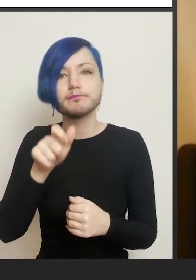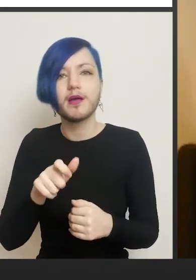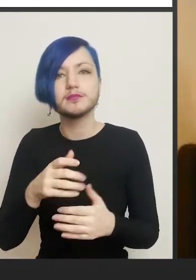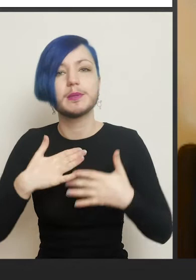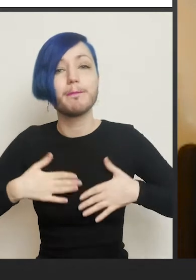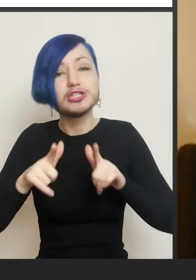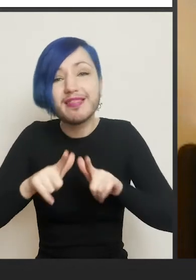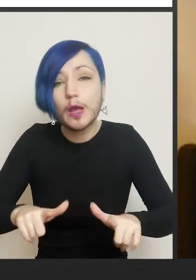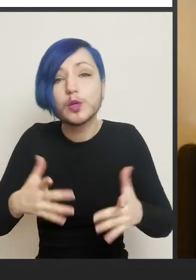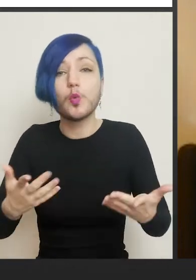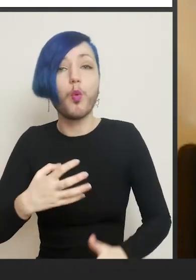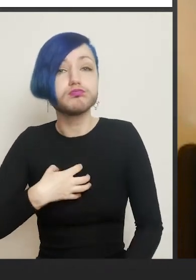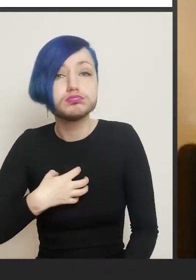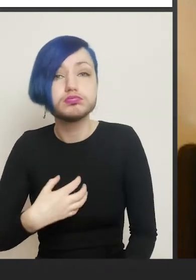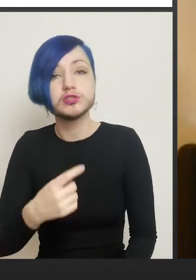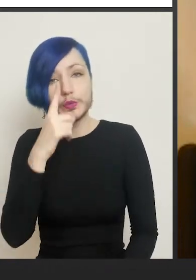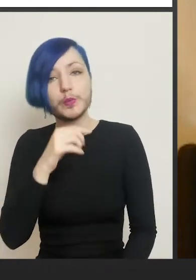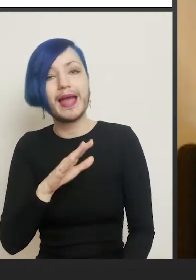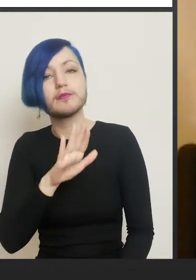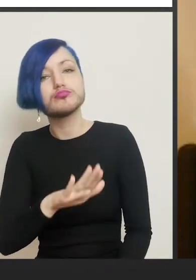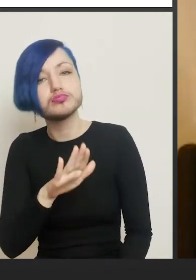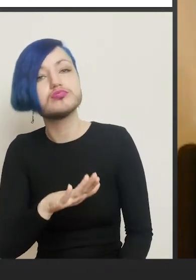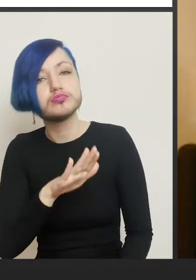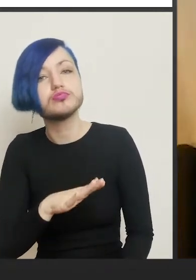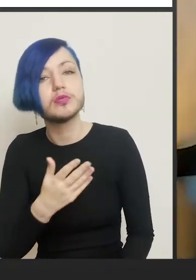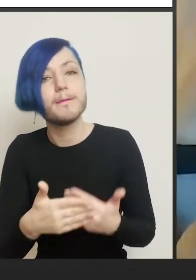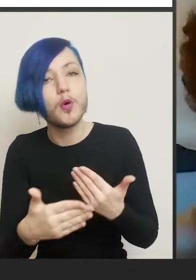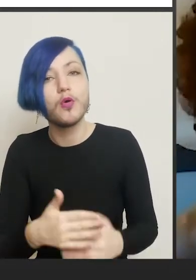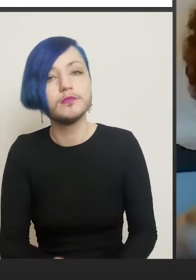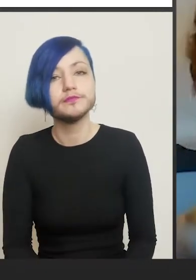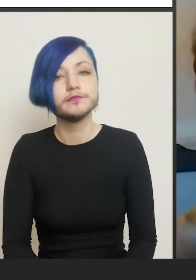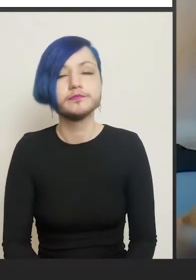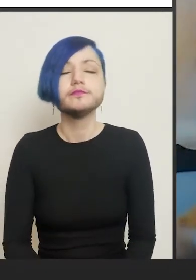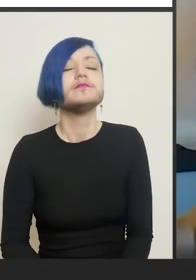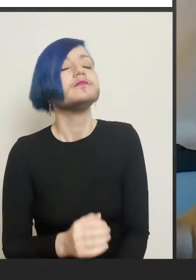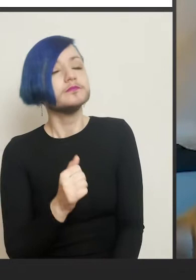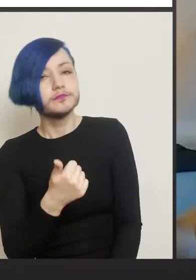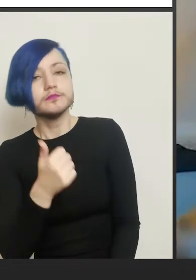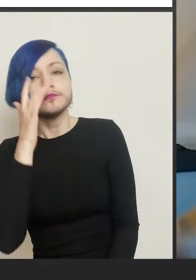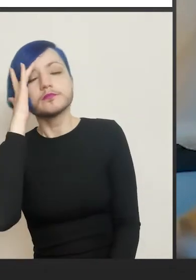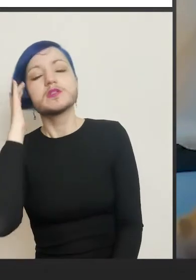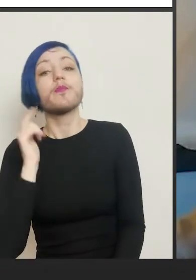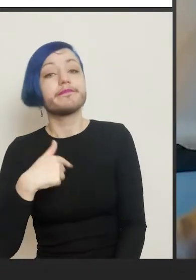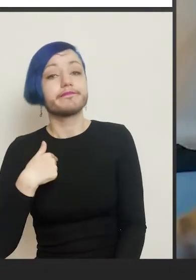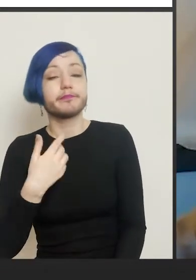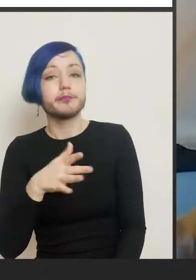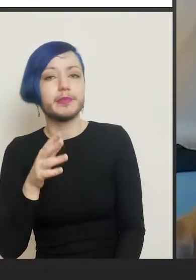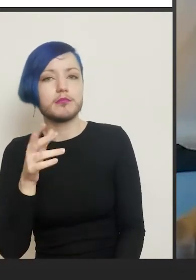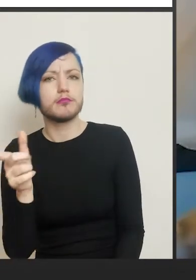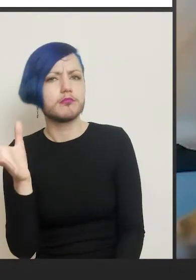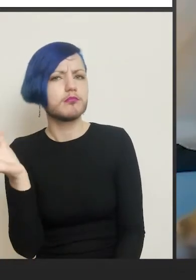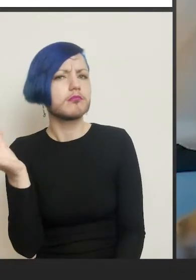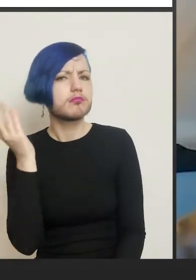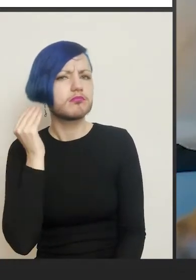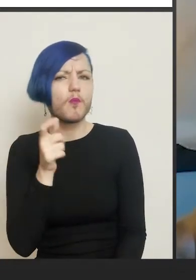body language or fears or something, so you might be able to help alleviate some of those. The more I thought about it, so after that I heard you use that term